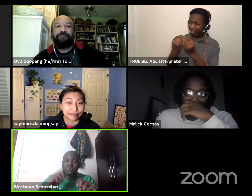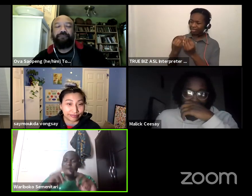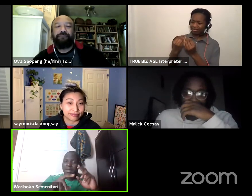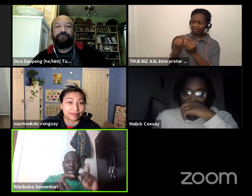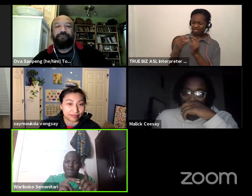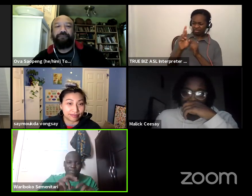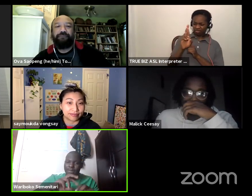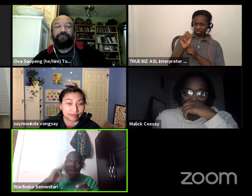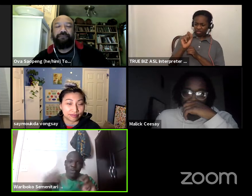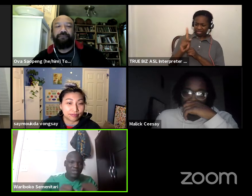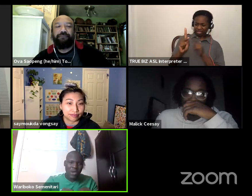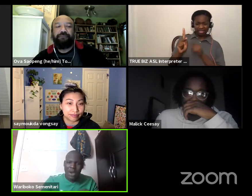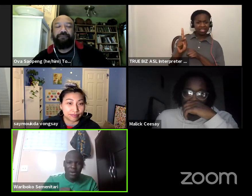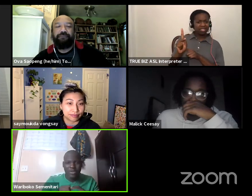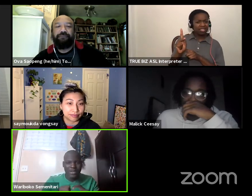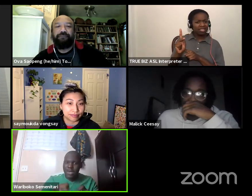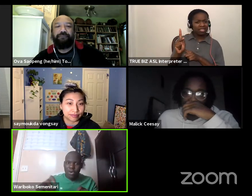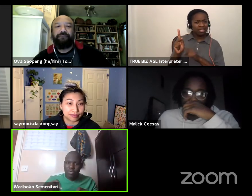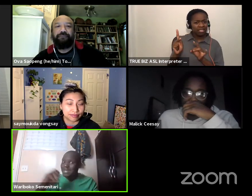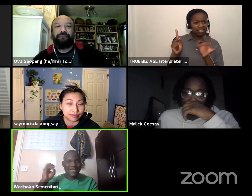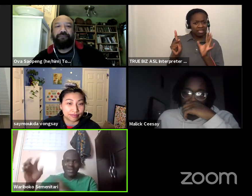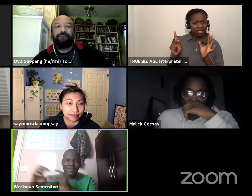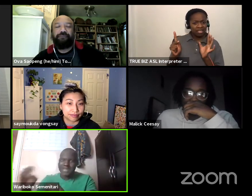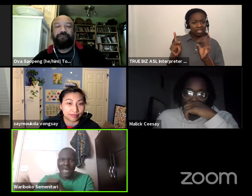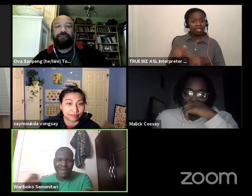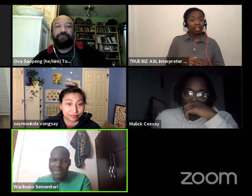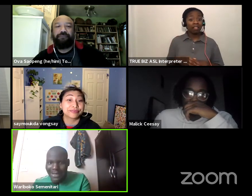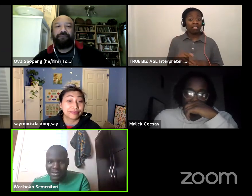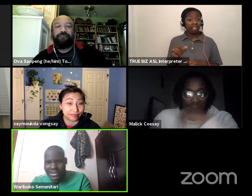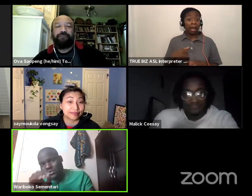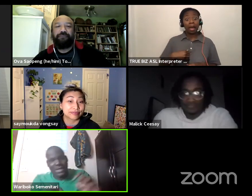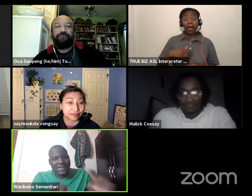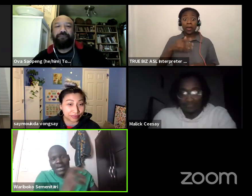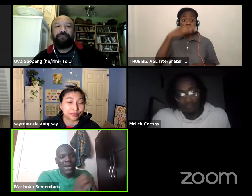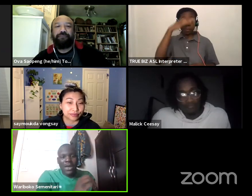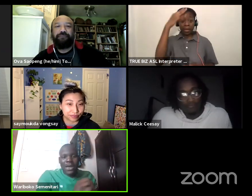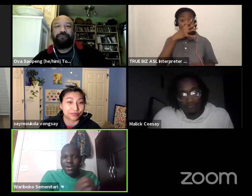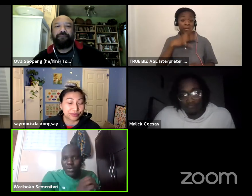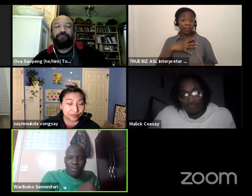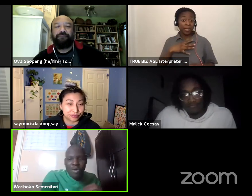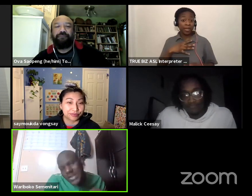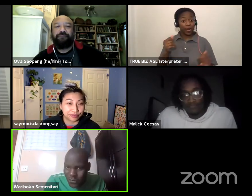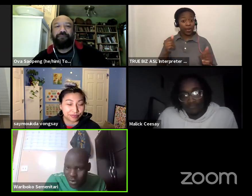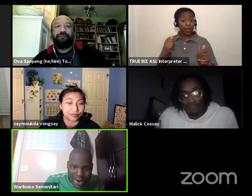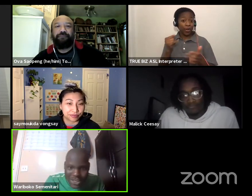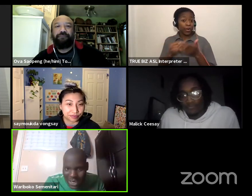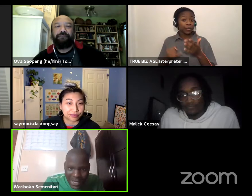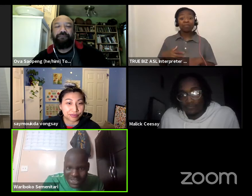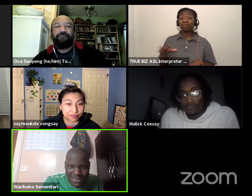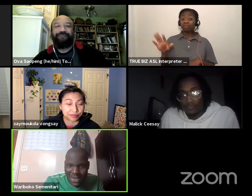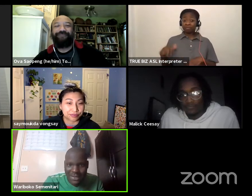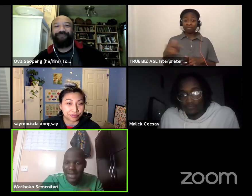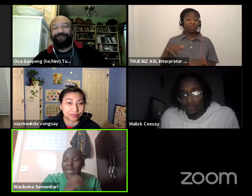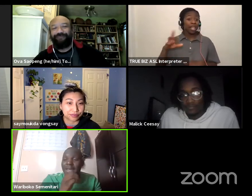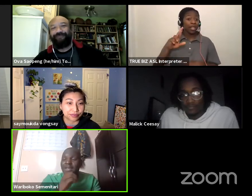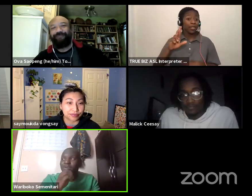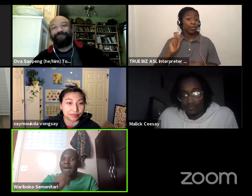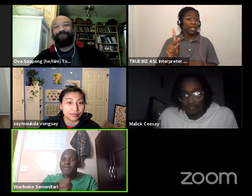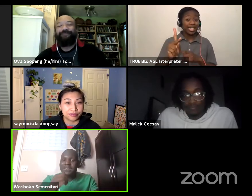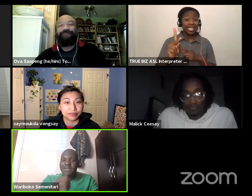even describing a lot of like Black women's art, oh, this risky new take on this or this risky new approach for our education thing,